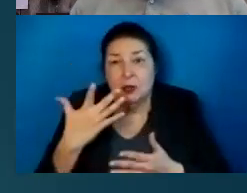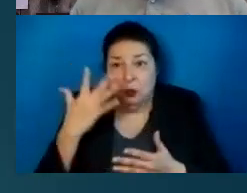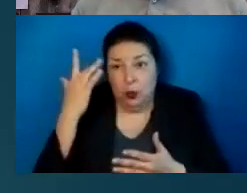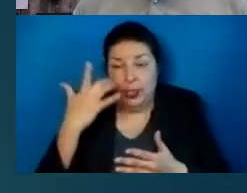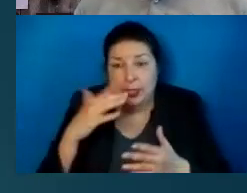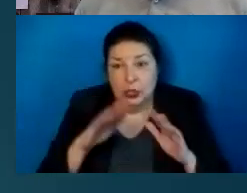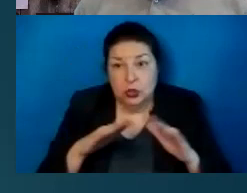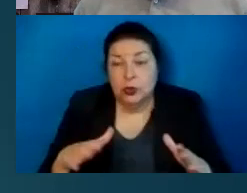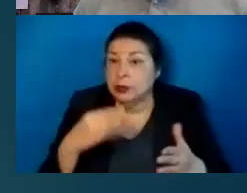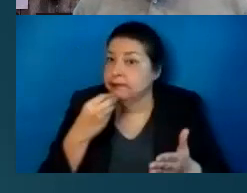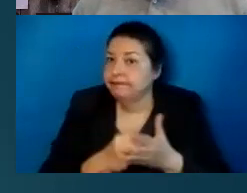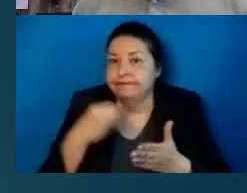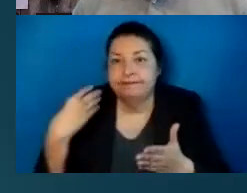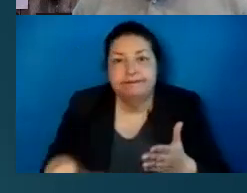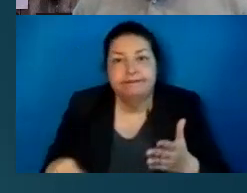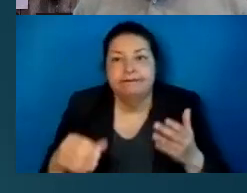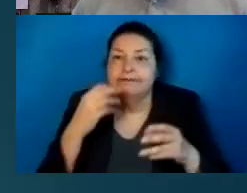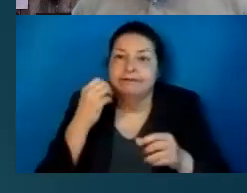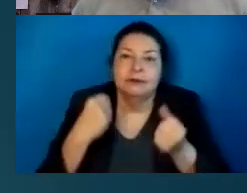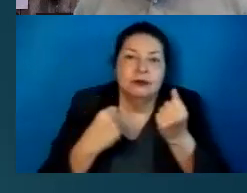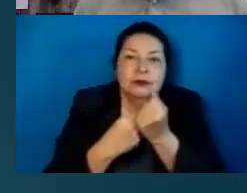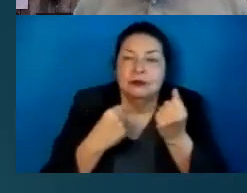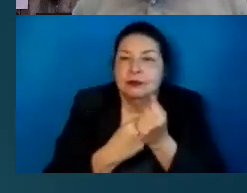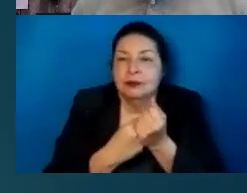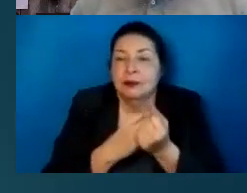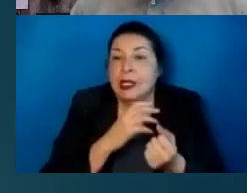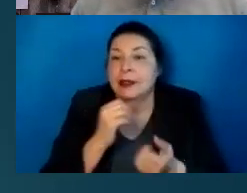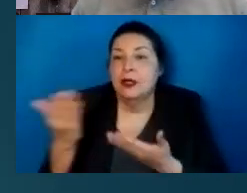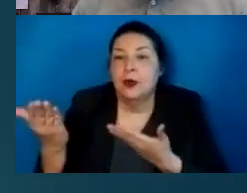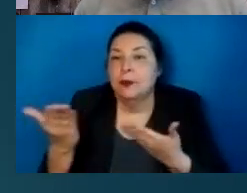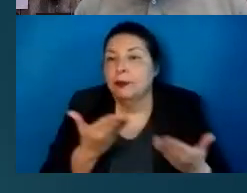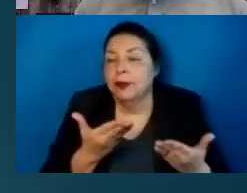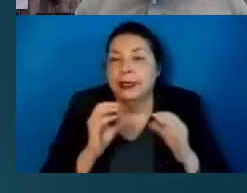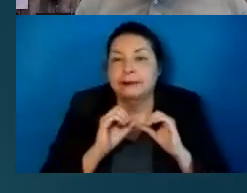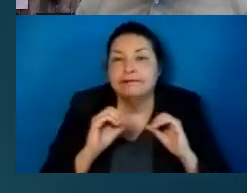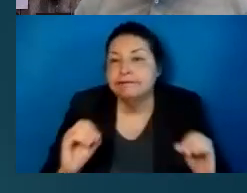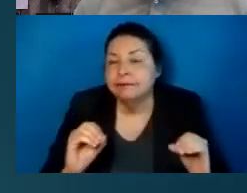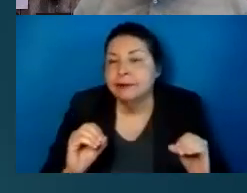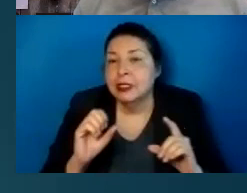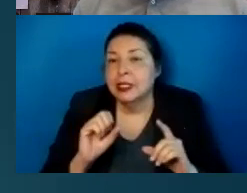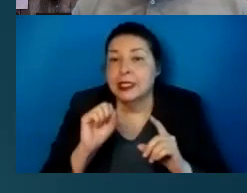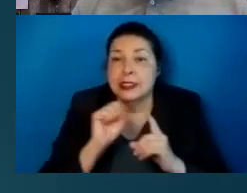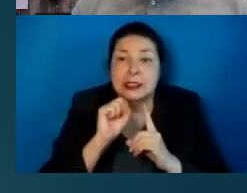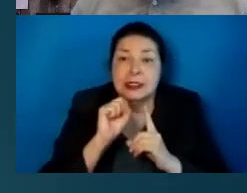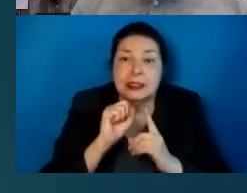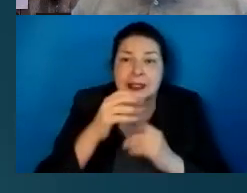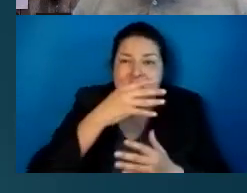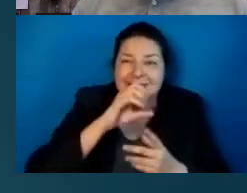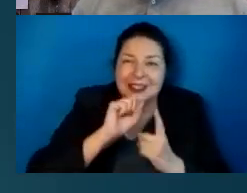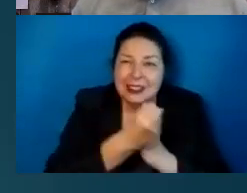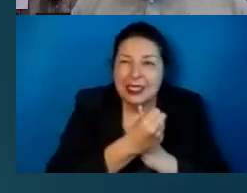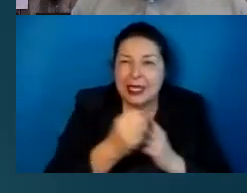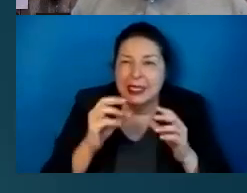maintain, and they don't really bring anything that society values. And let me point out a